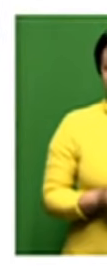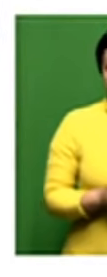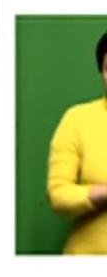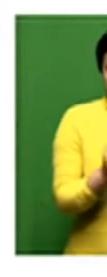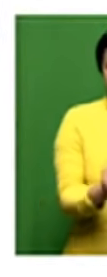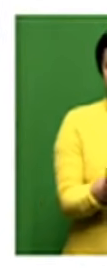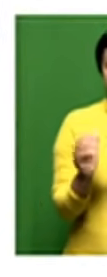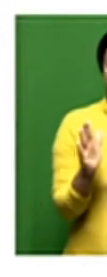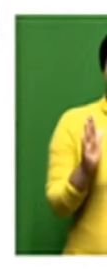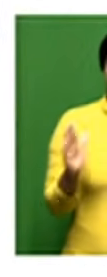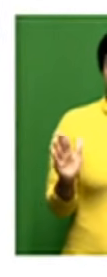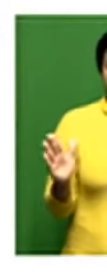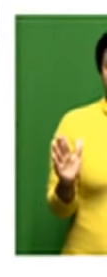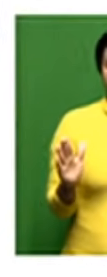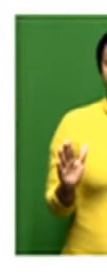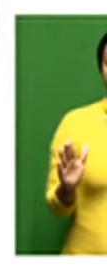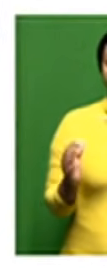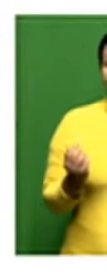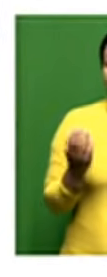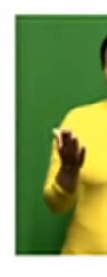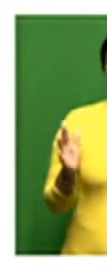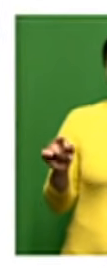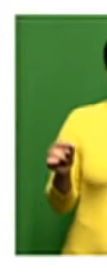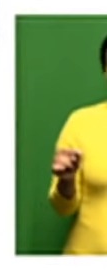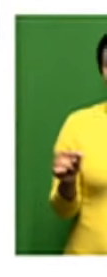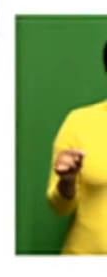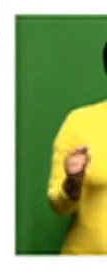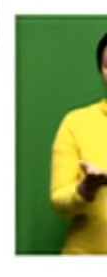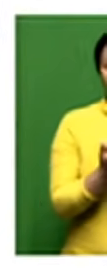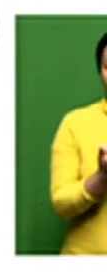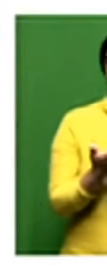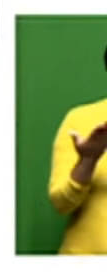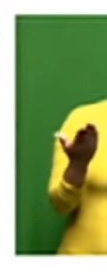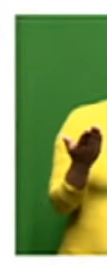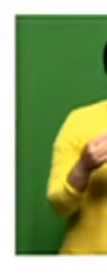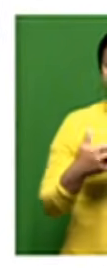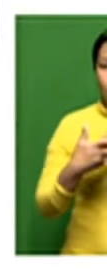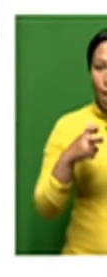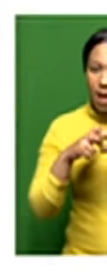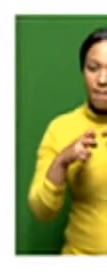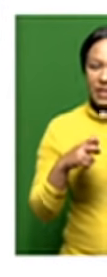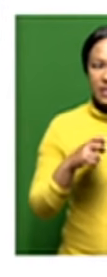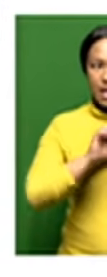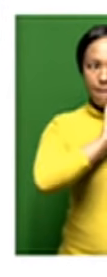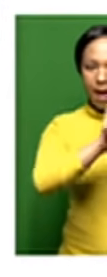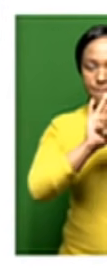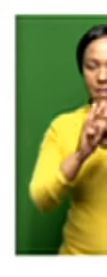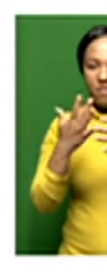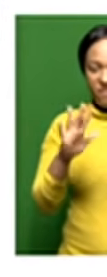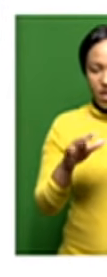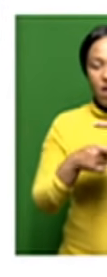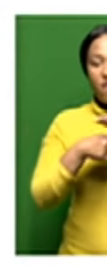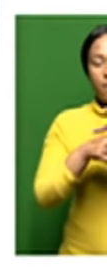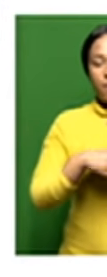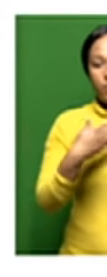to, and the supplier couldn't give us assurance that the problem and the gaps that we identified in their